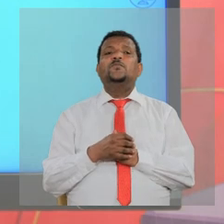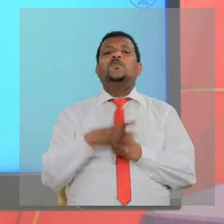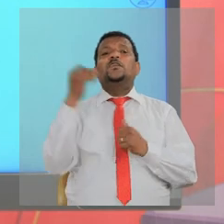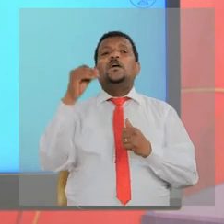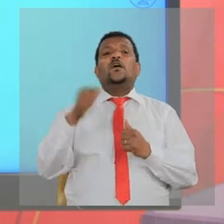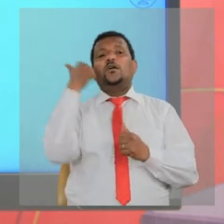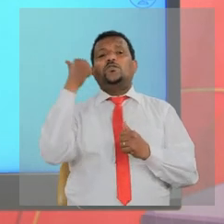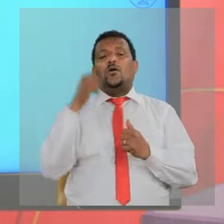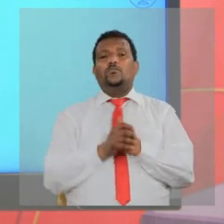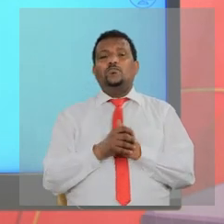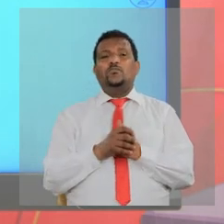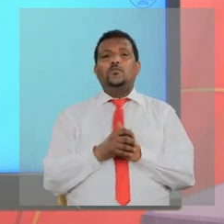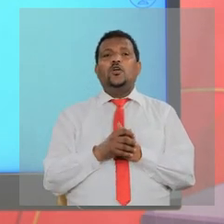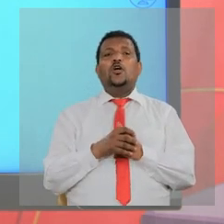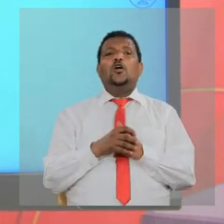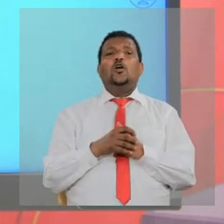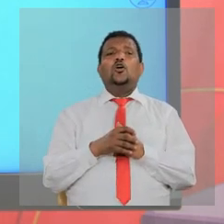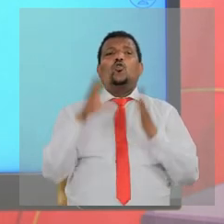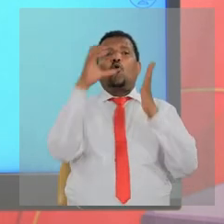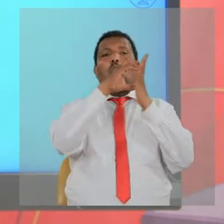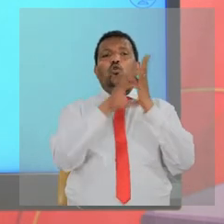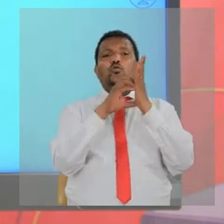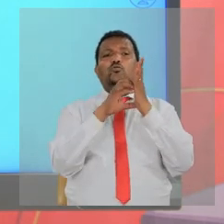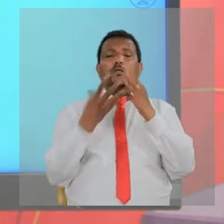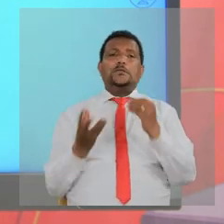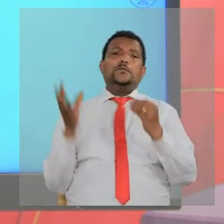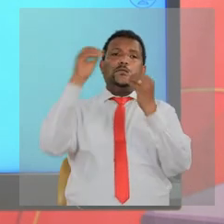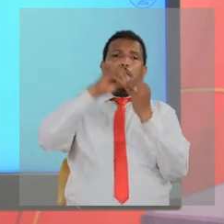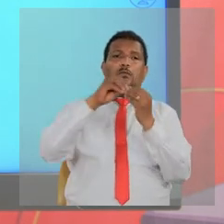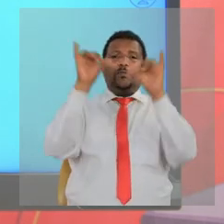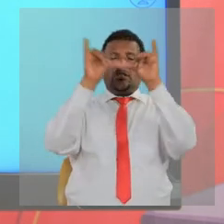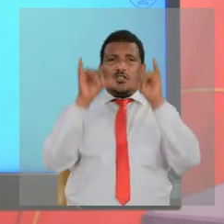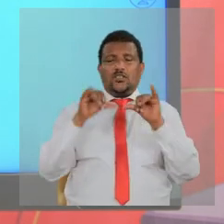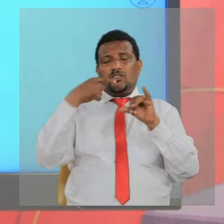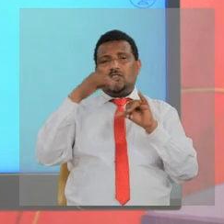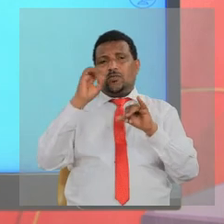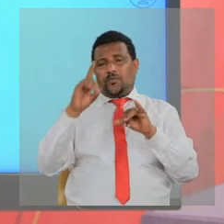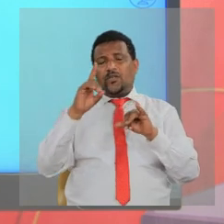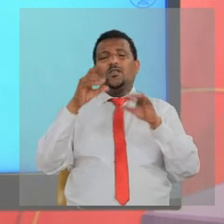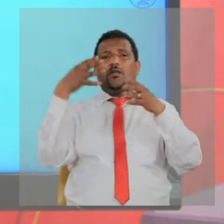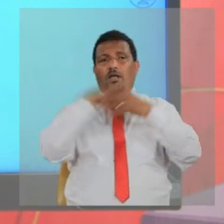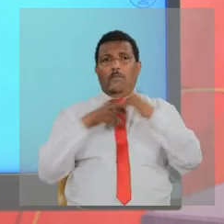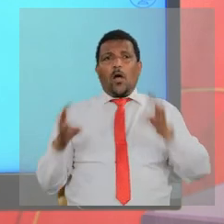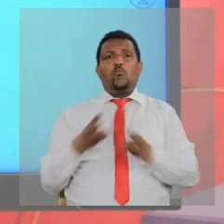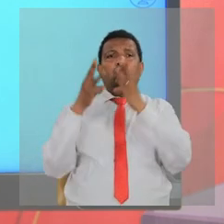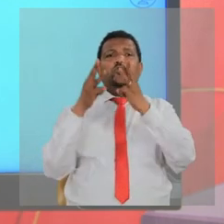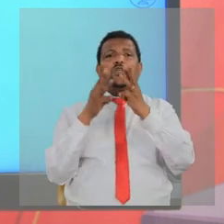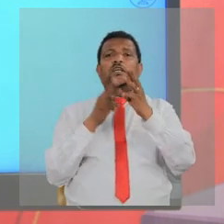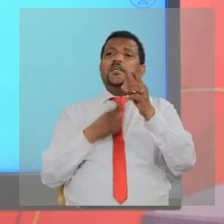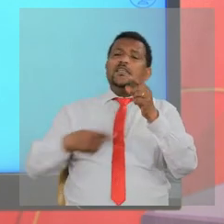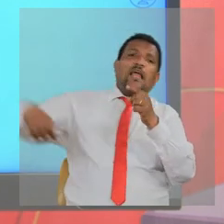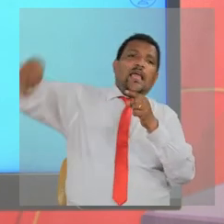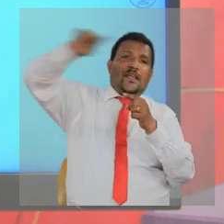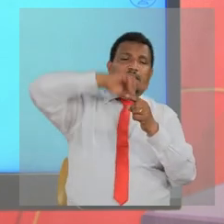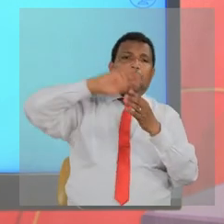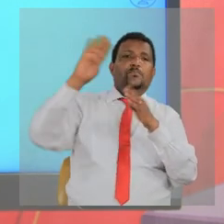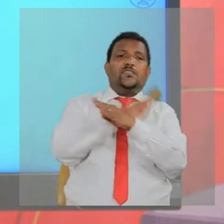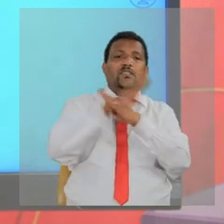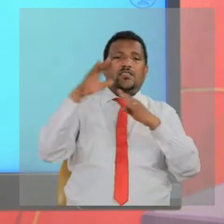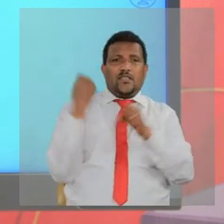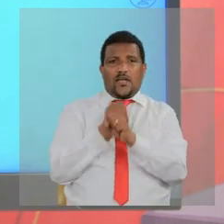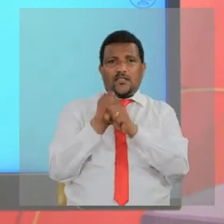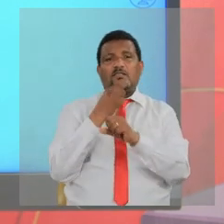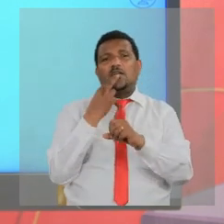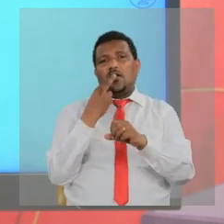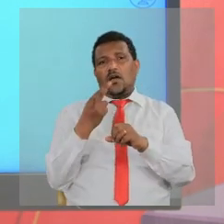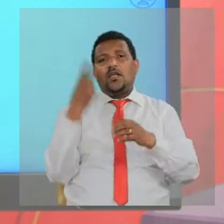And the other component that we have to add in measuring GDP using the income approach is indirect business tax. Indirect business taxes